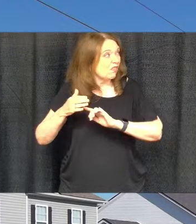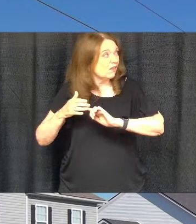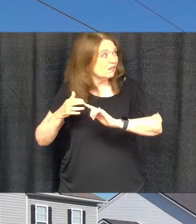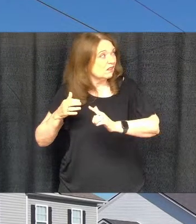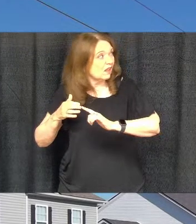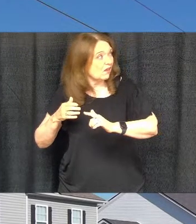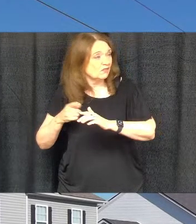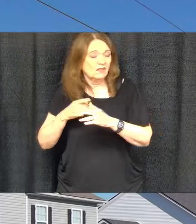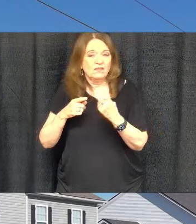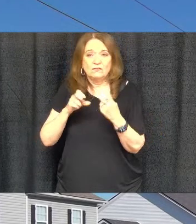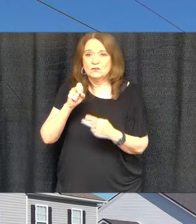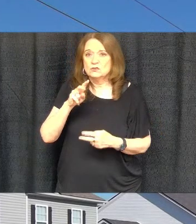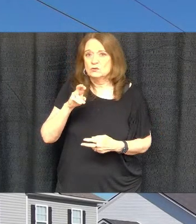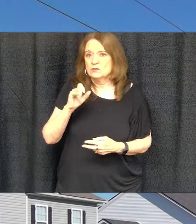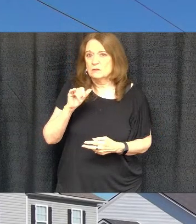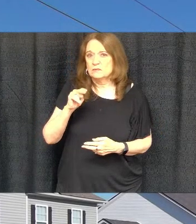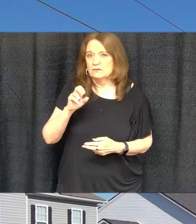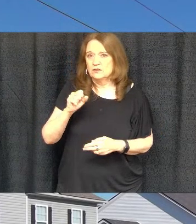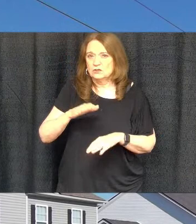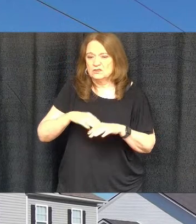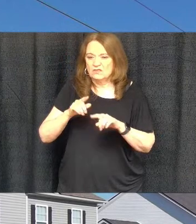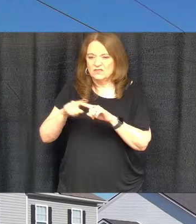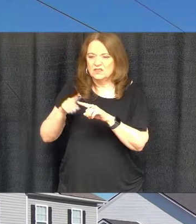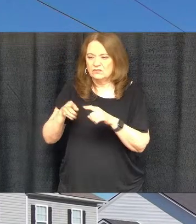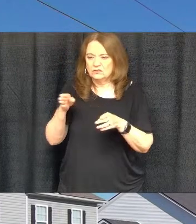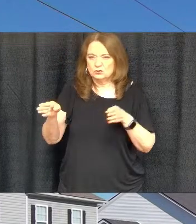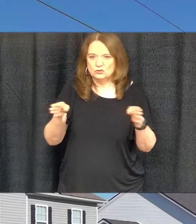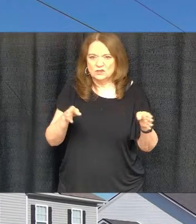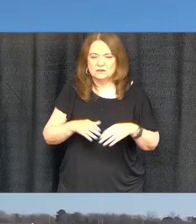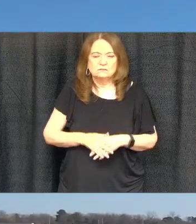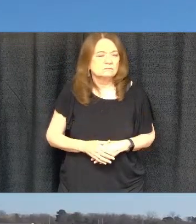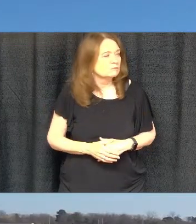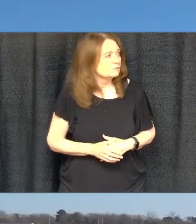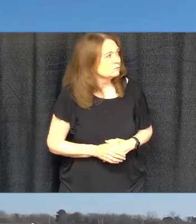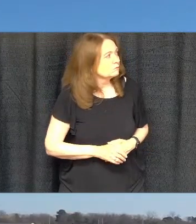2 subdivisions off the side streets to the left.